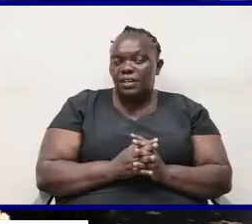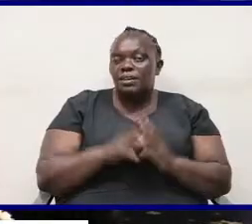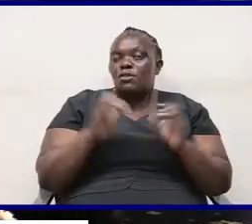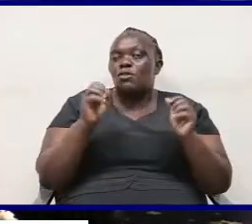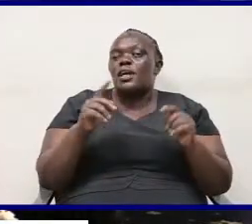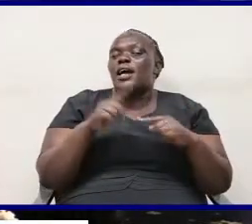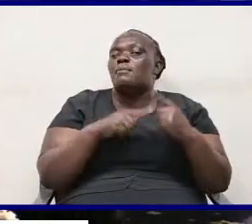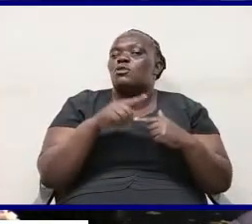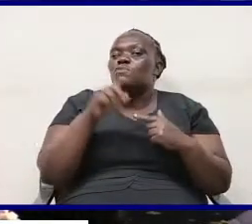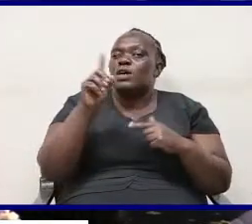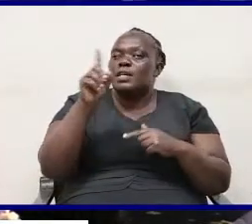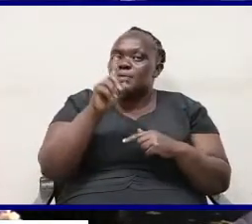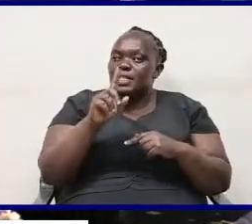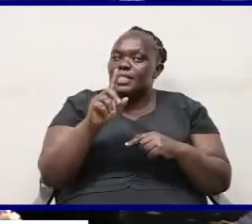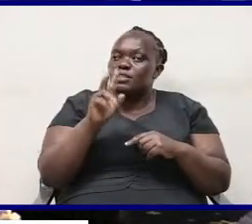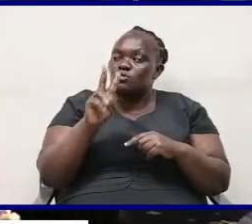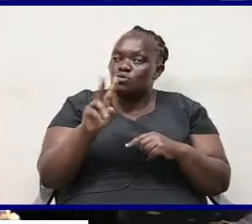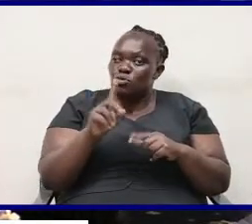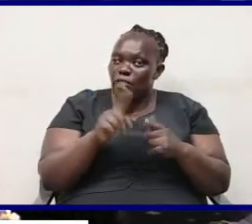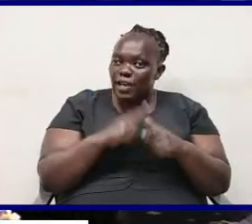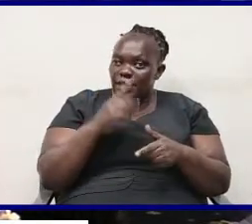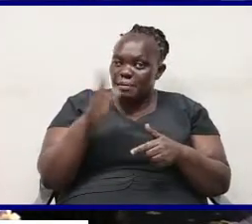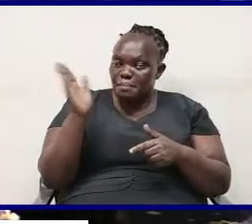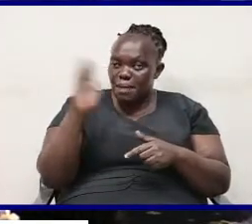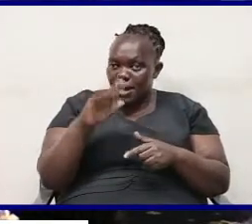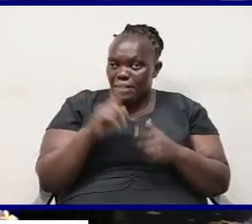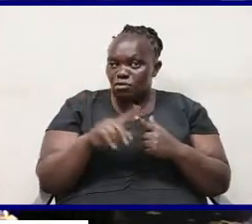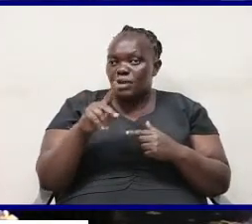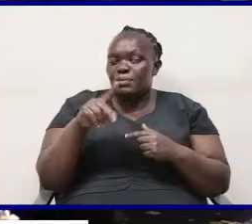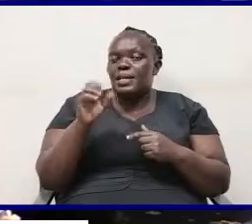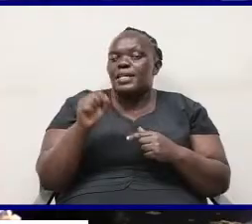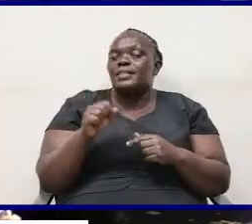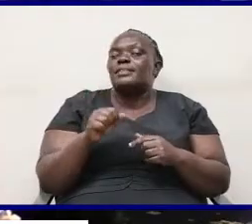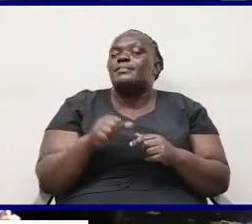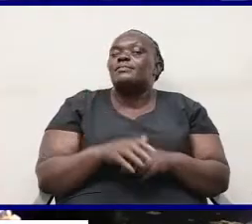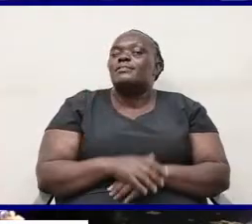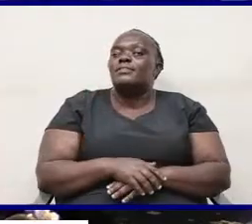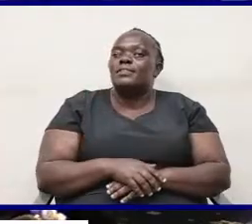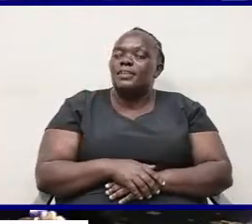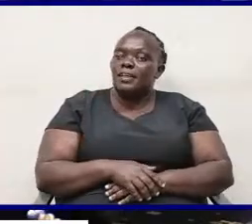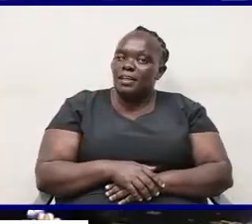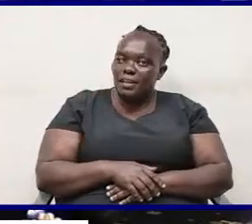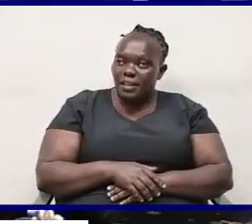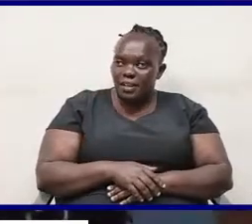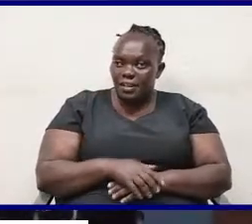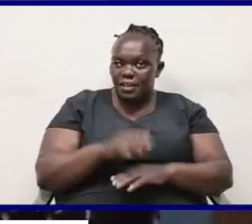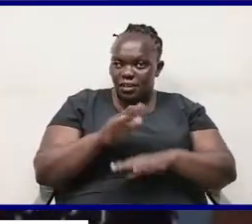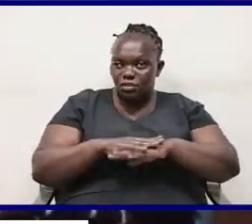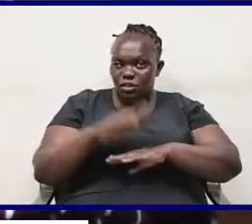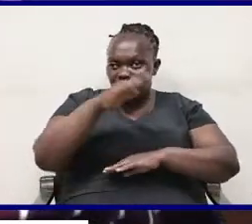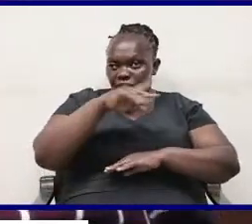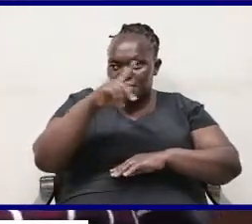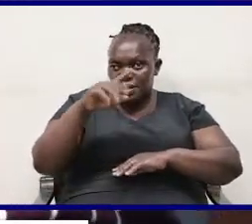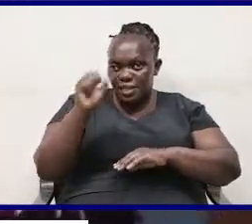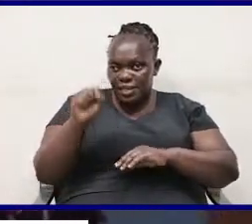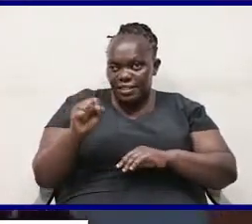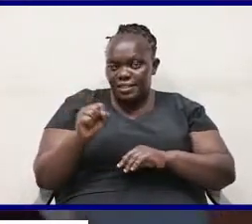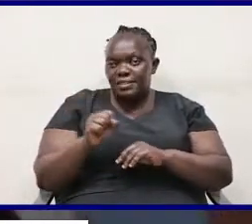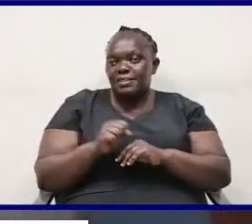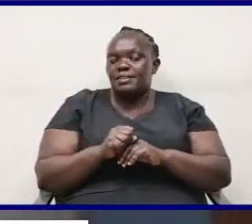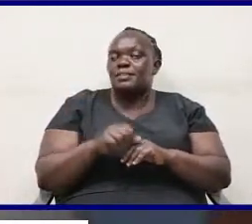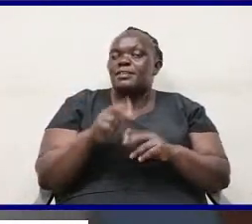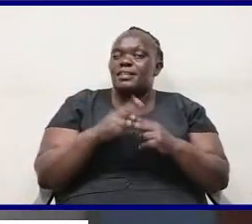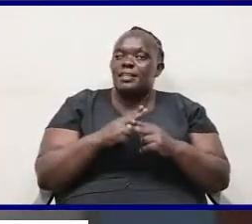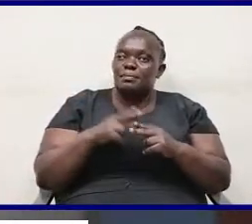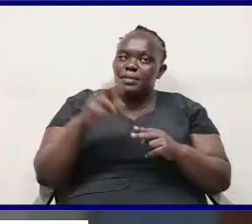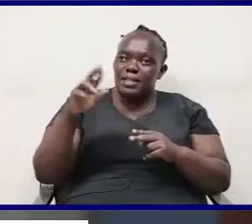Hi, you have about a minute or two to do so before we come back to the PS for final responses. Good evening, PS Regina.